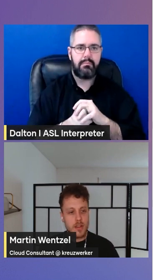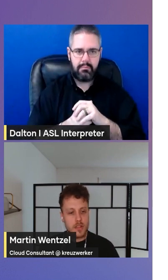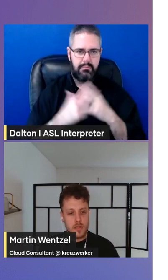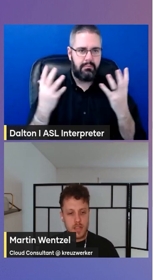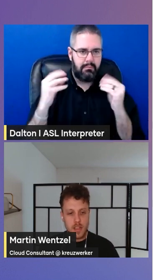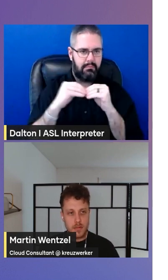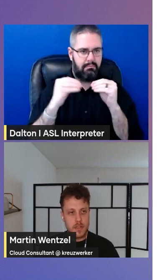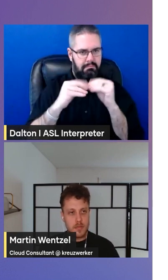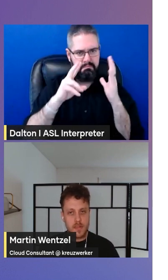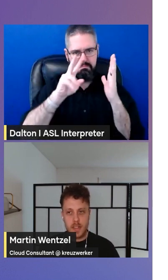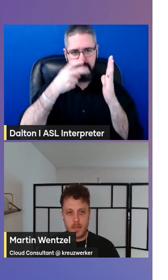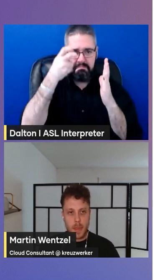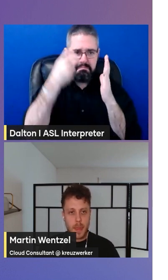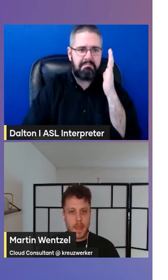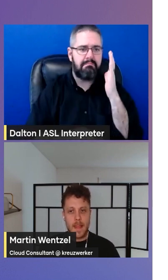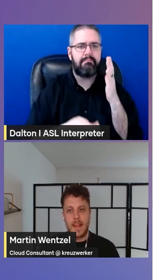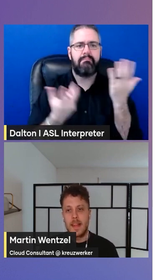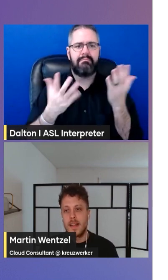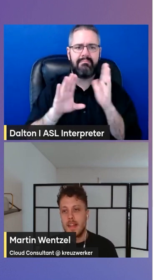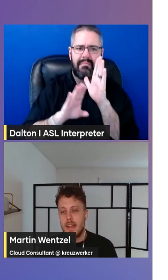into how to develop a provider.